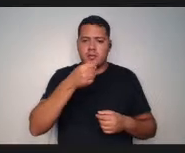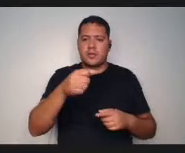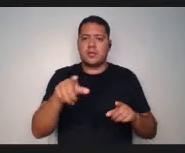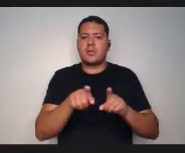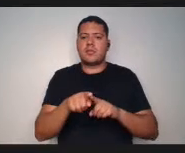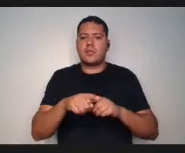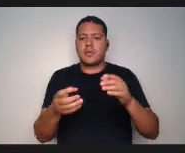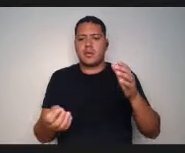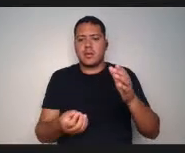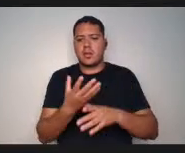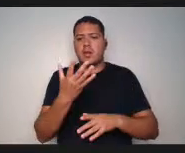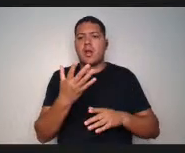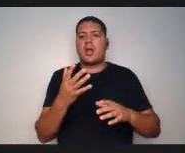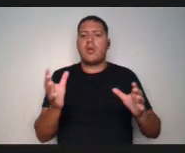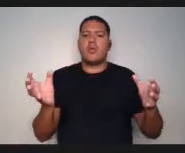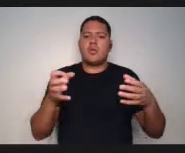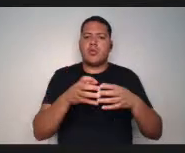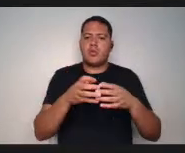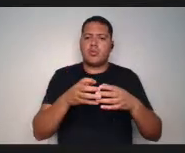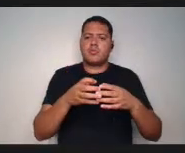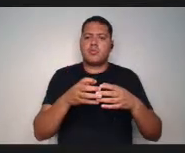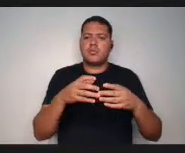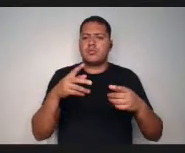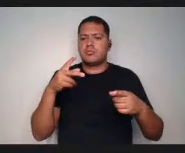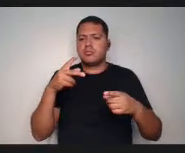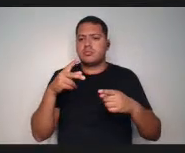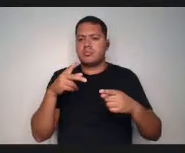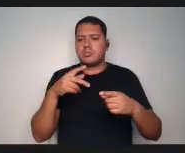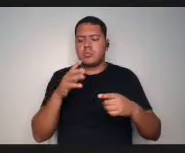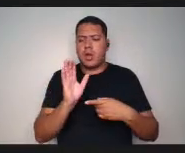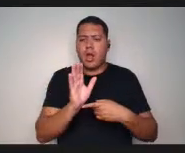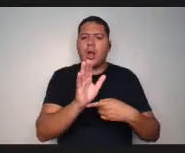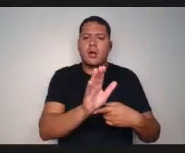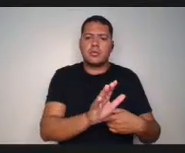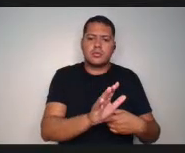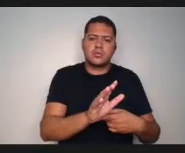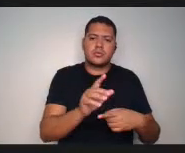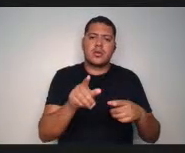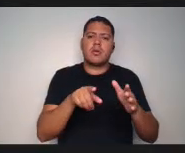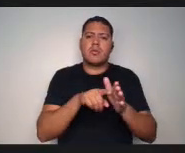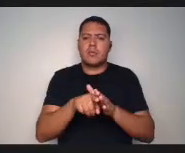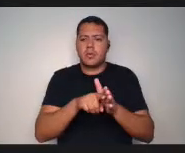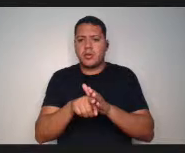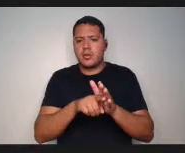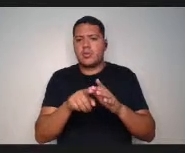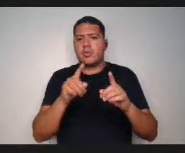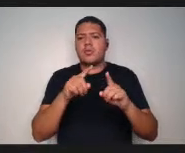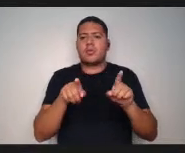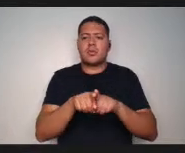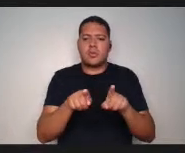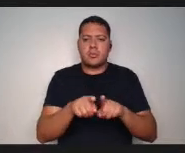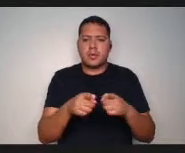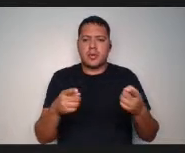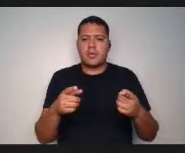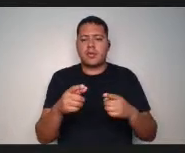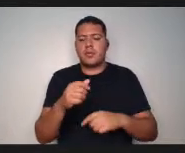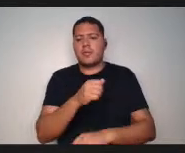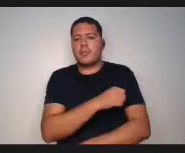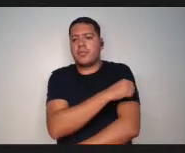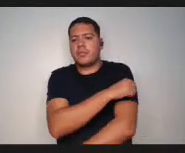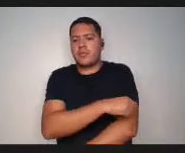researchers, but also nurses, RNs, nurses aides, members from